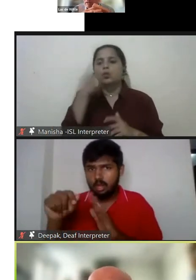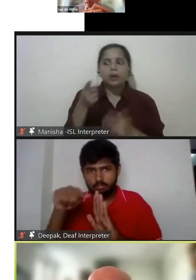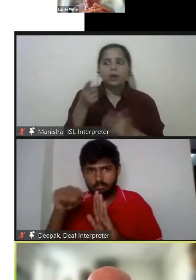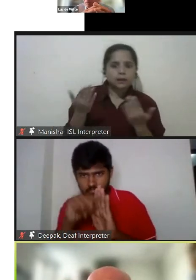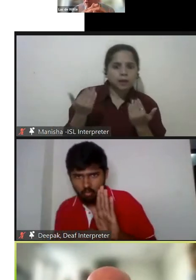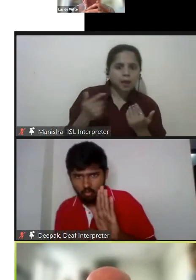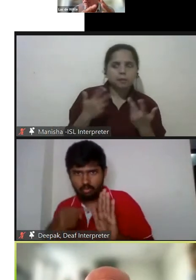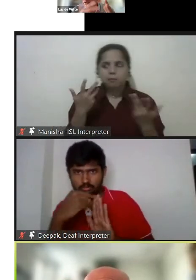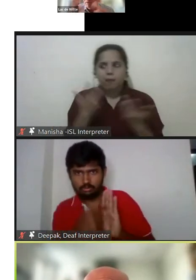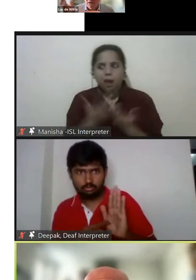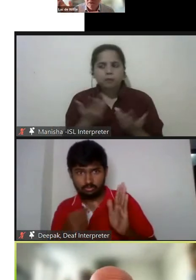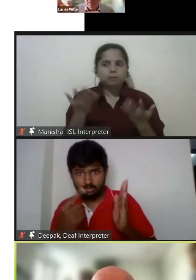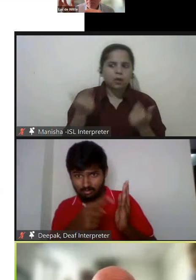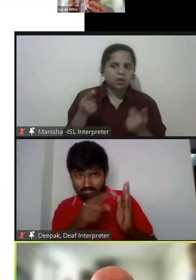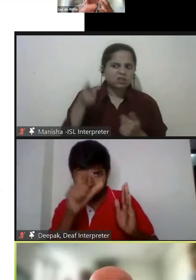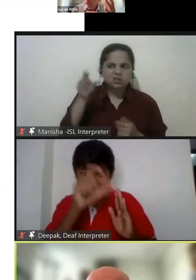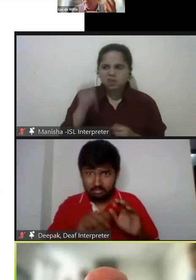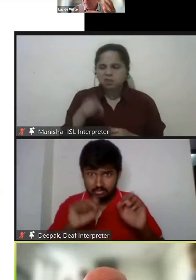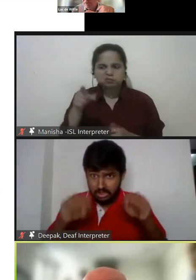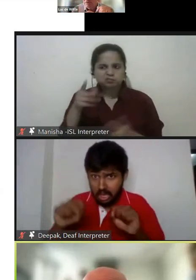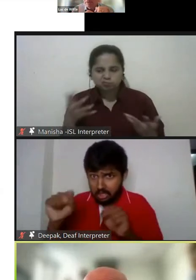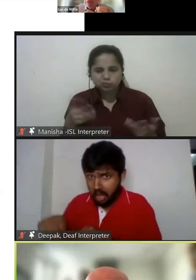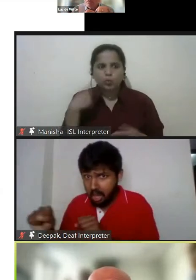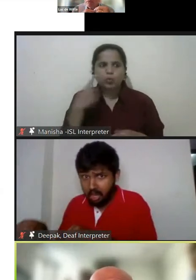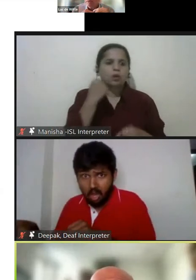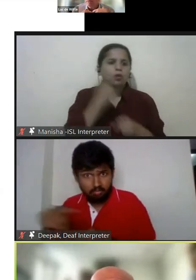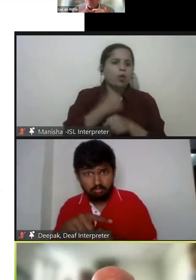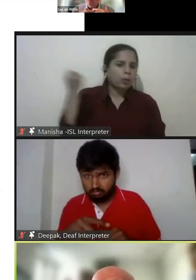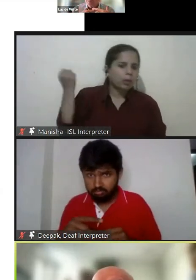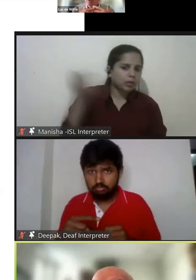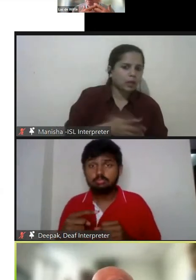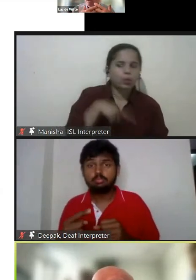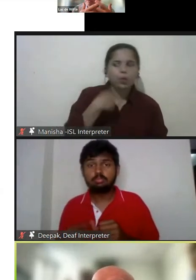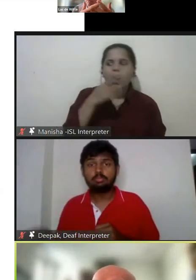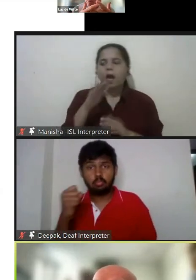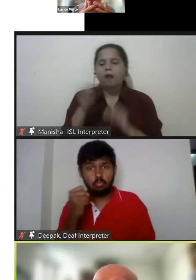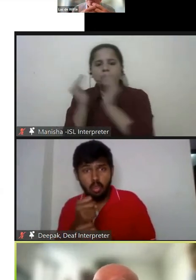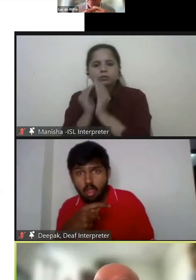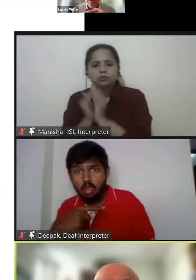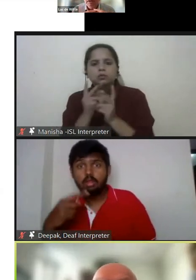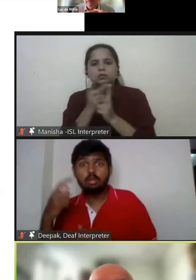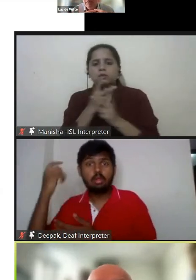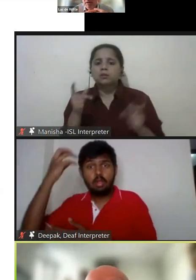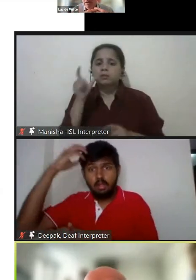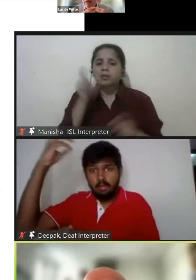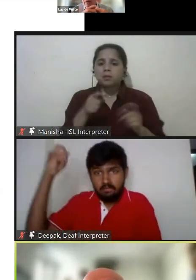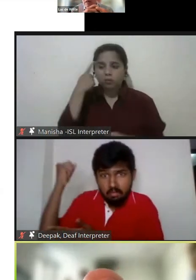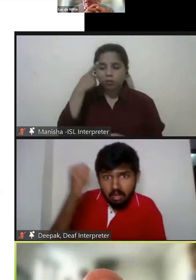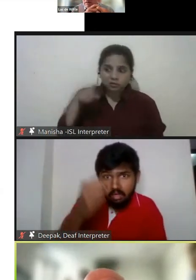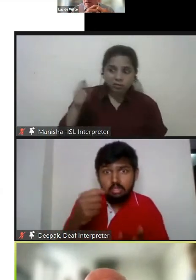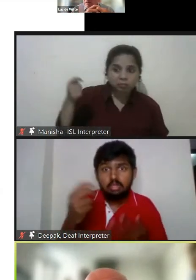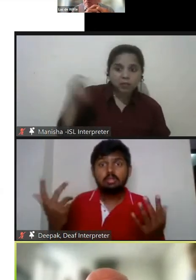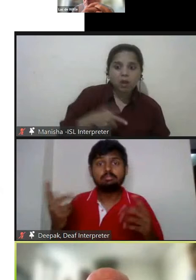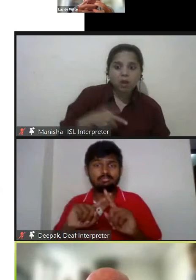what and what is funded by government or health insurance, or what do people have to pay for themselves. Once